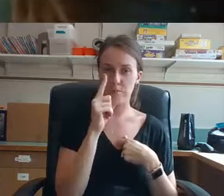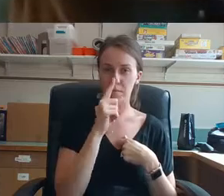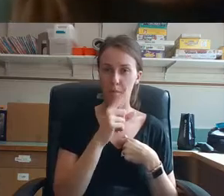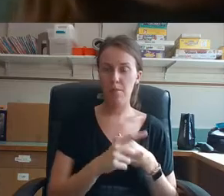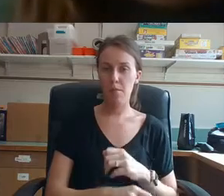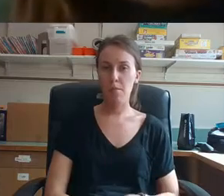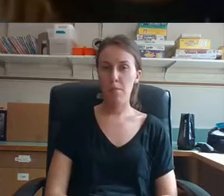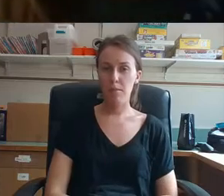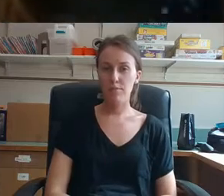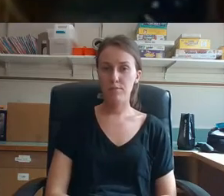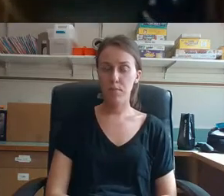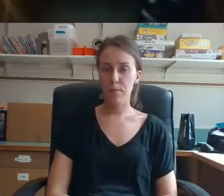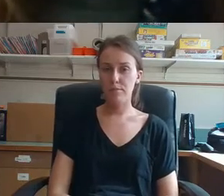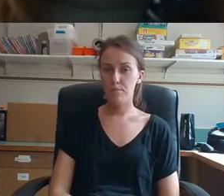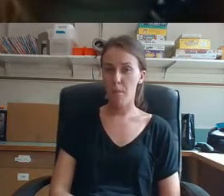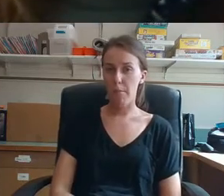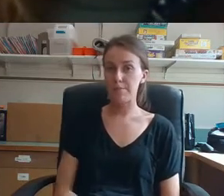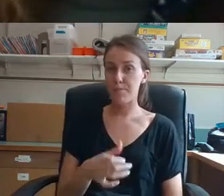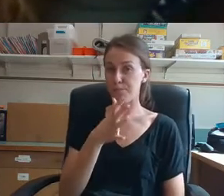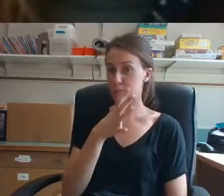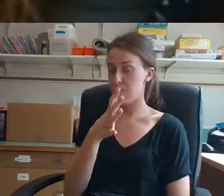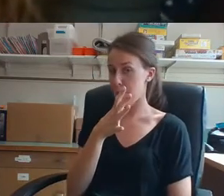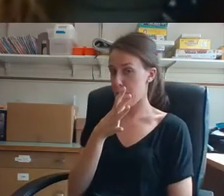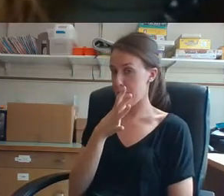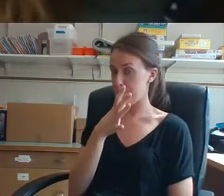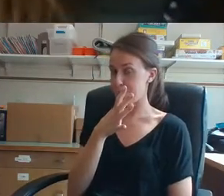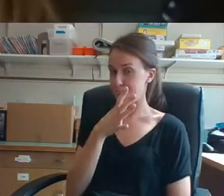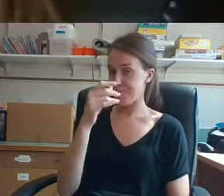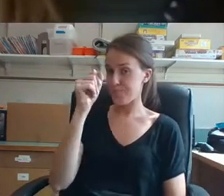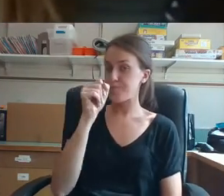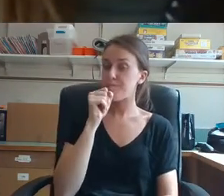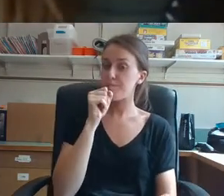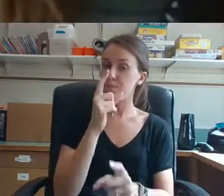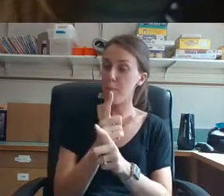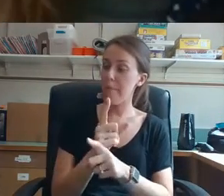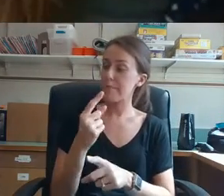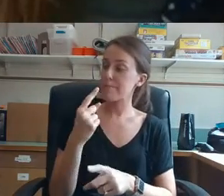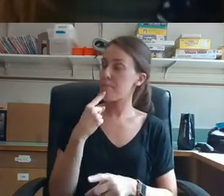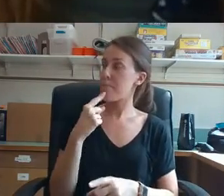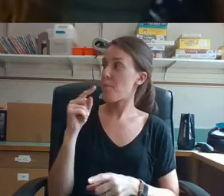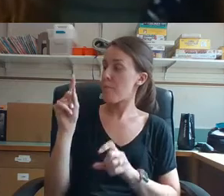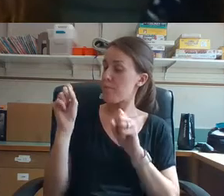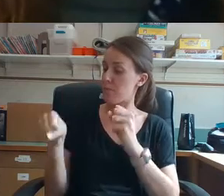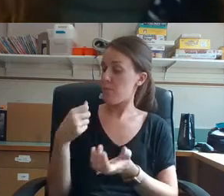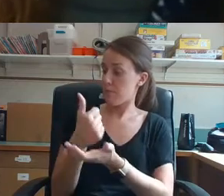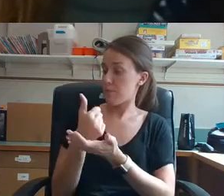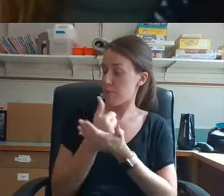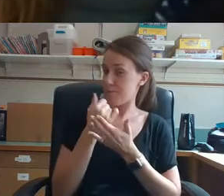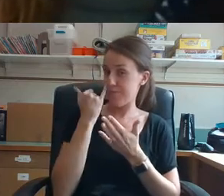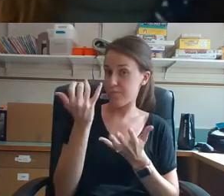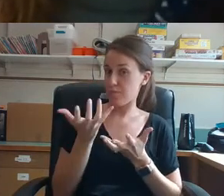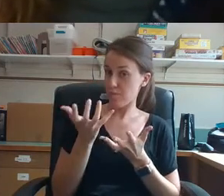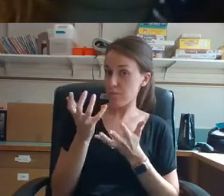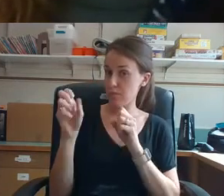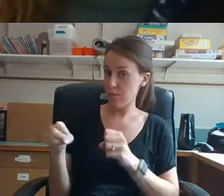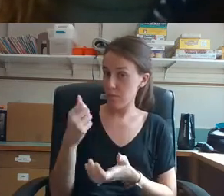painting the fence. You could help clean the yard, said her brother, who was busy chopping wood. No, said Little